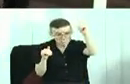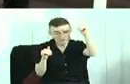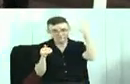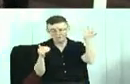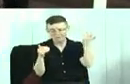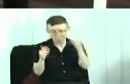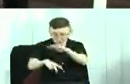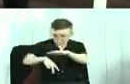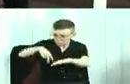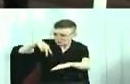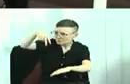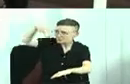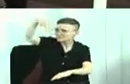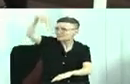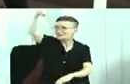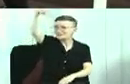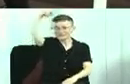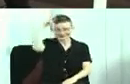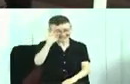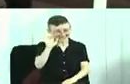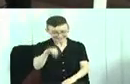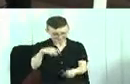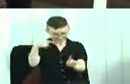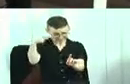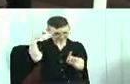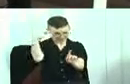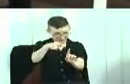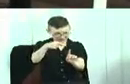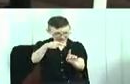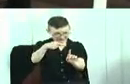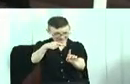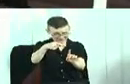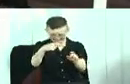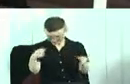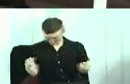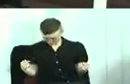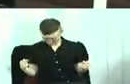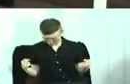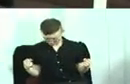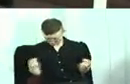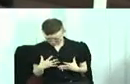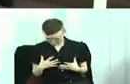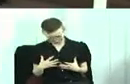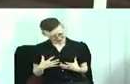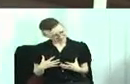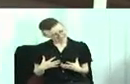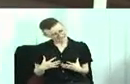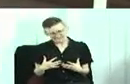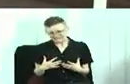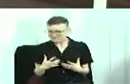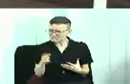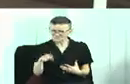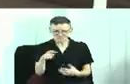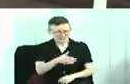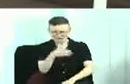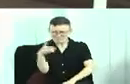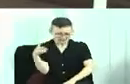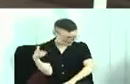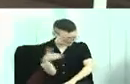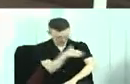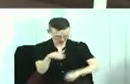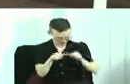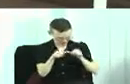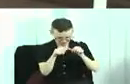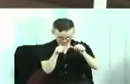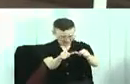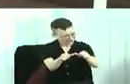of the resurrection, is the story of the message that fear should not have that kind of power over us anymore, because God is